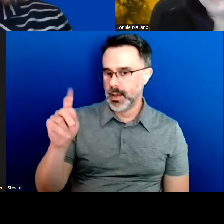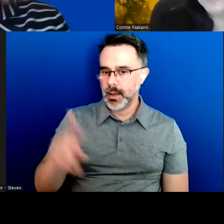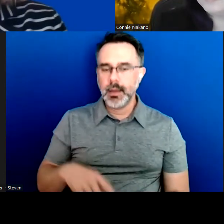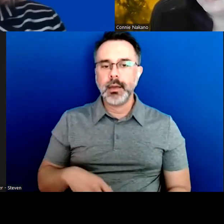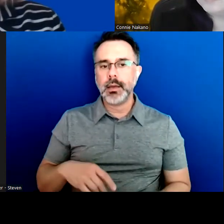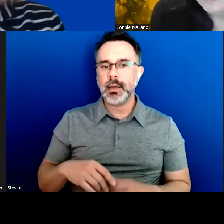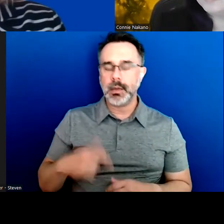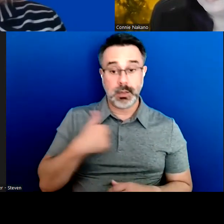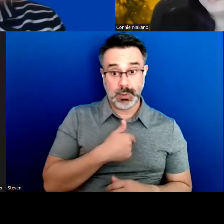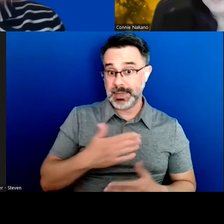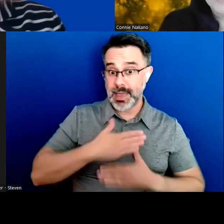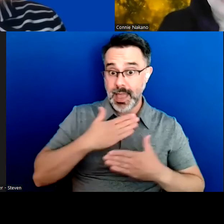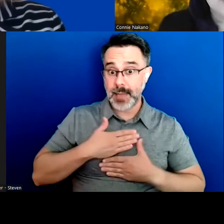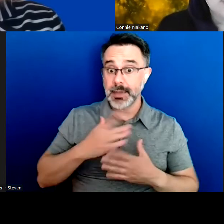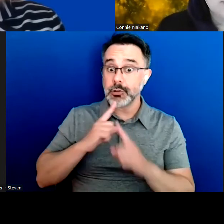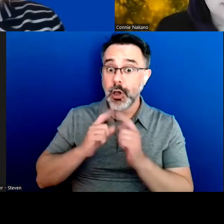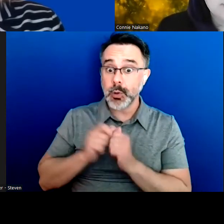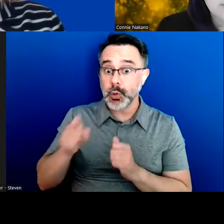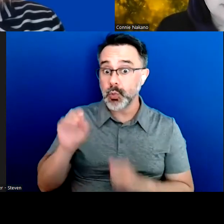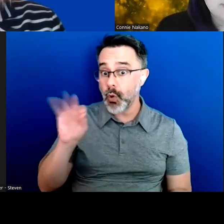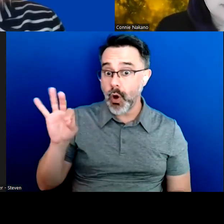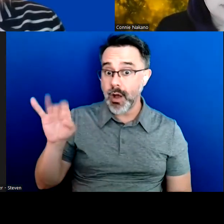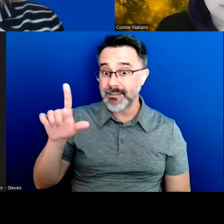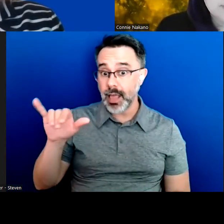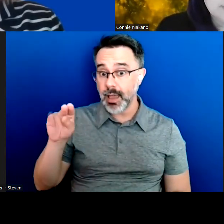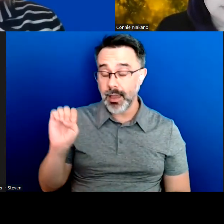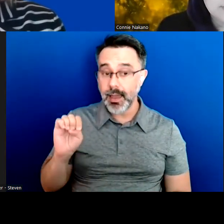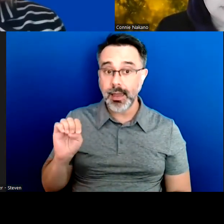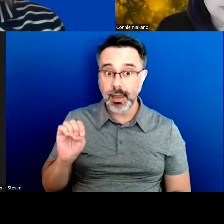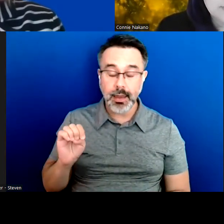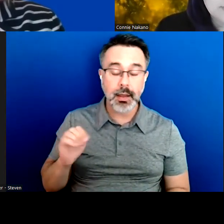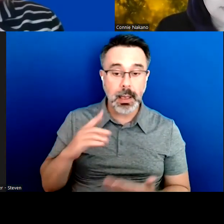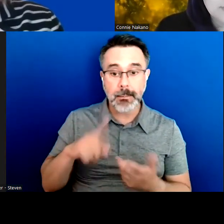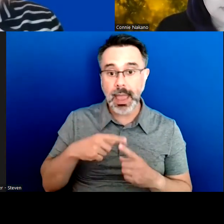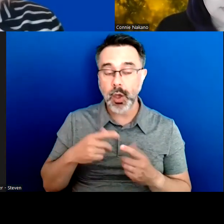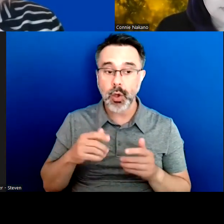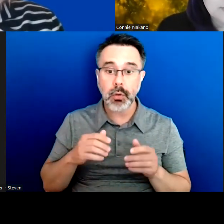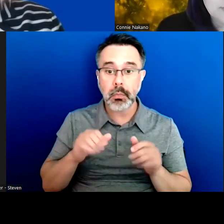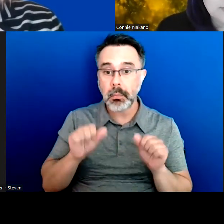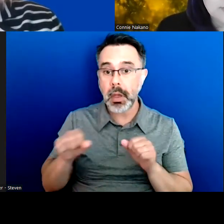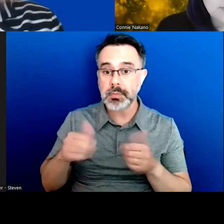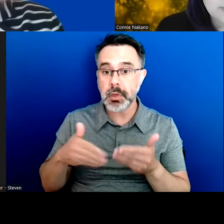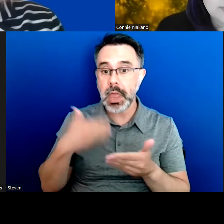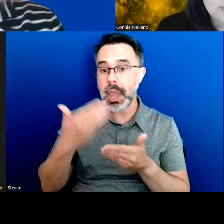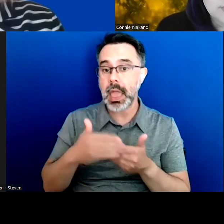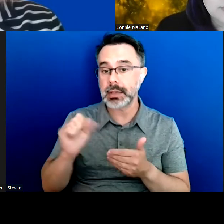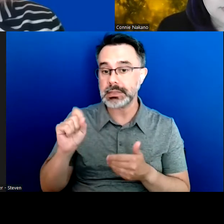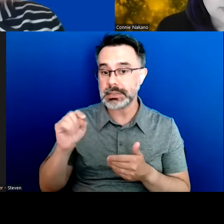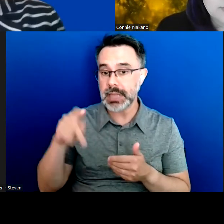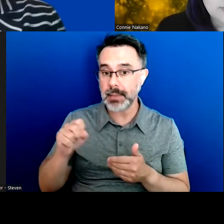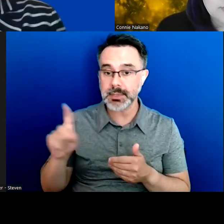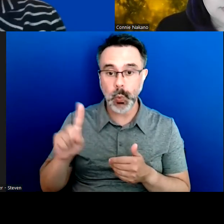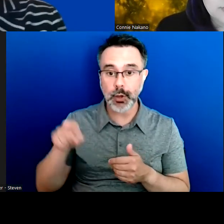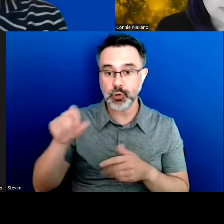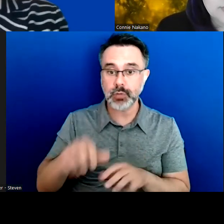So we'd be happy to talk with you offline about some suggested next steps to see where you could pick up in